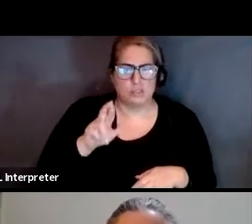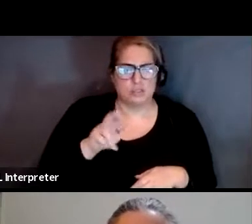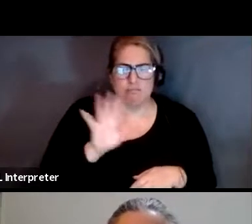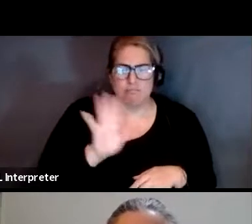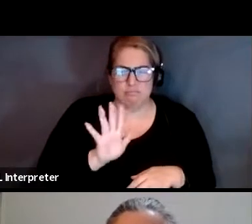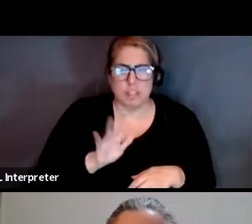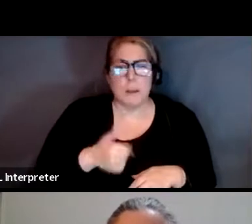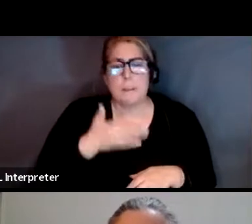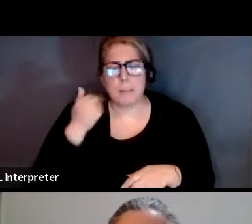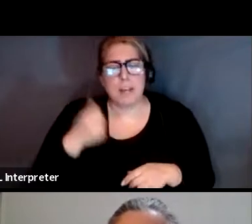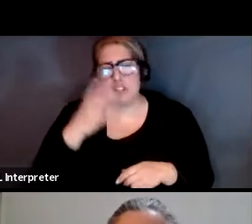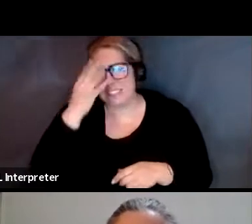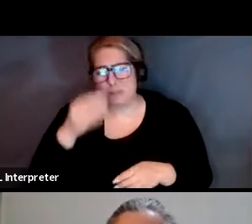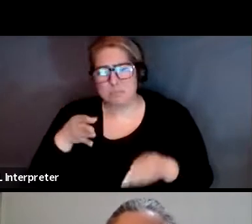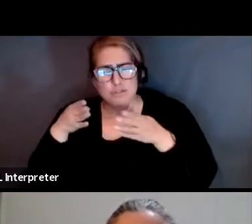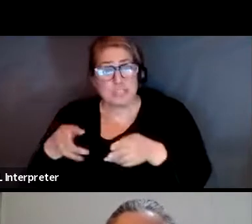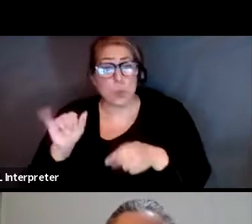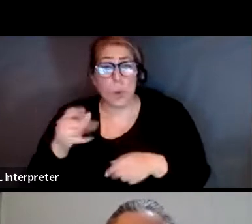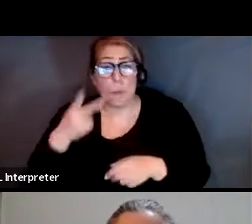be subjected to